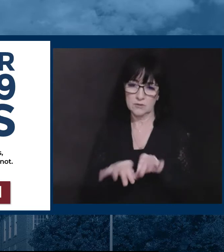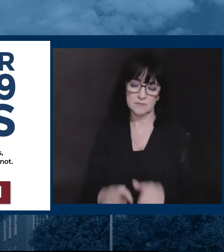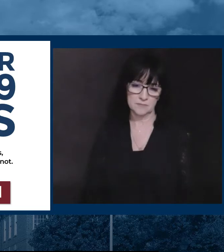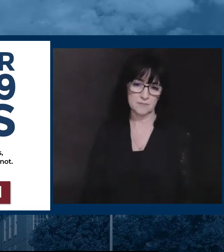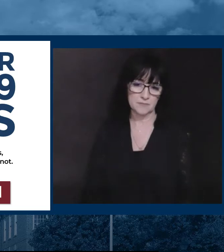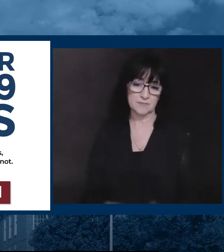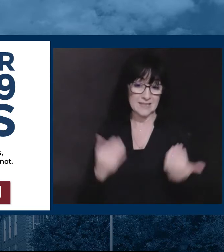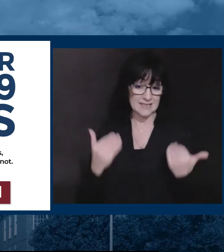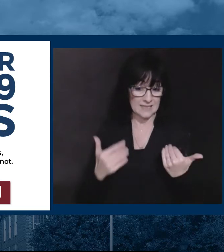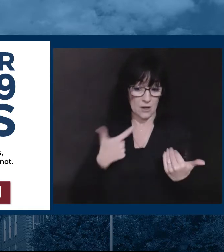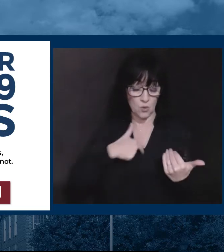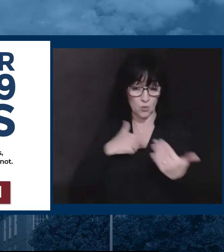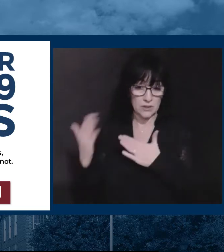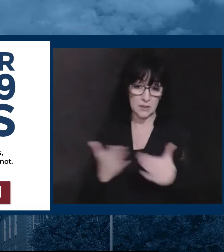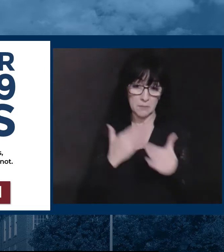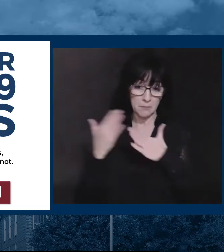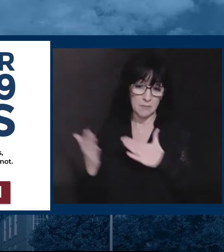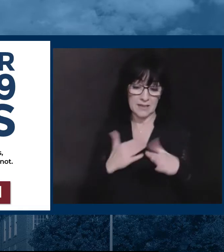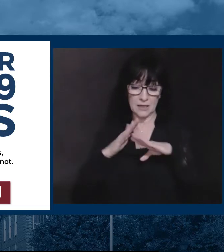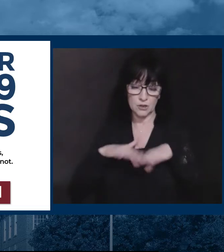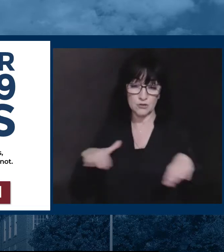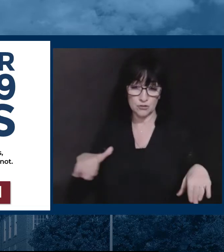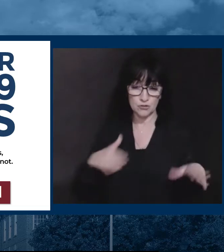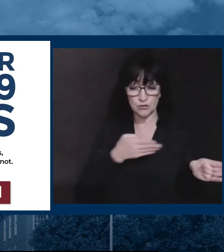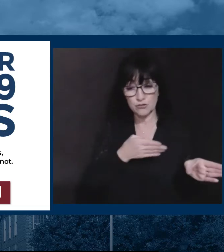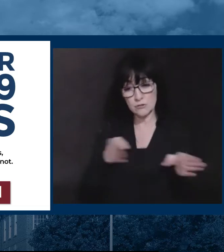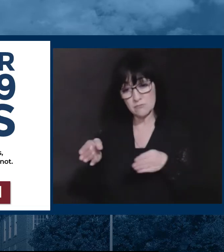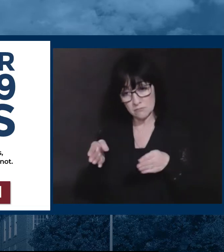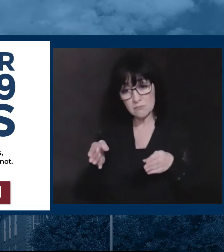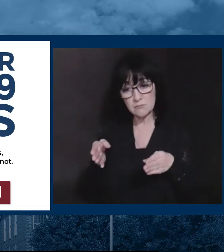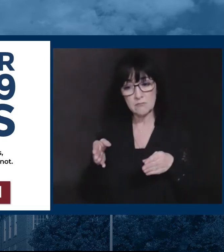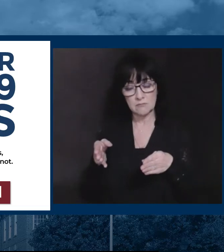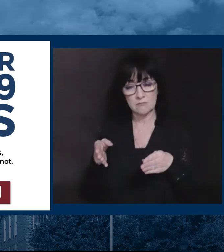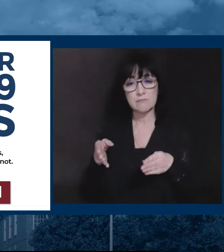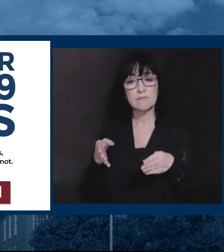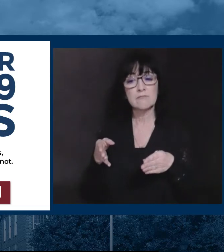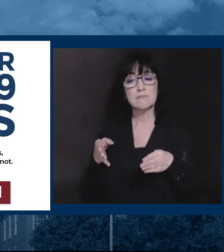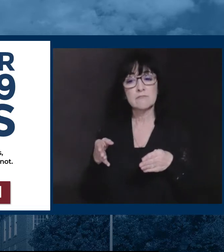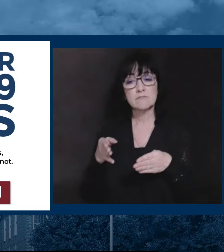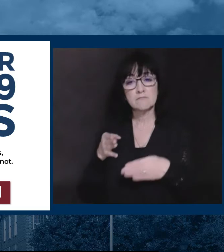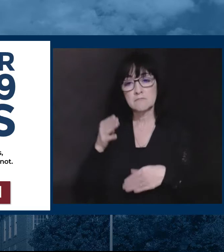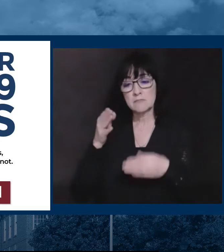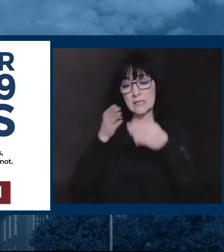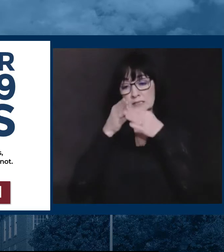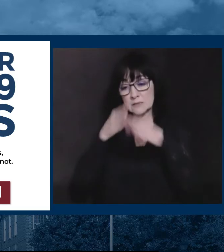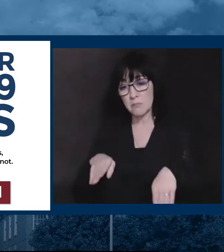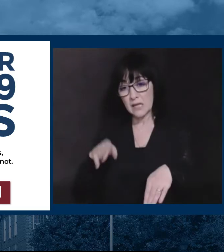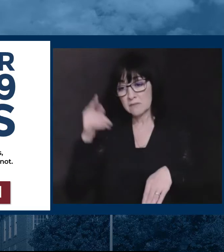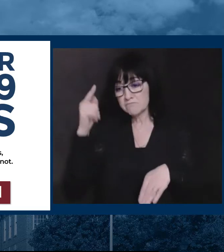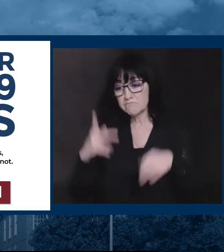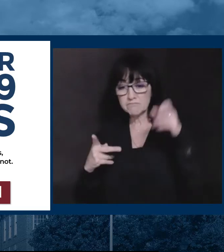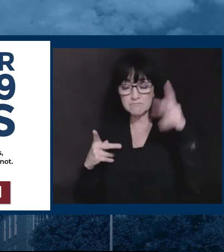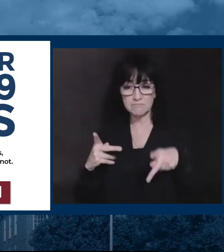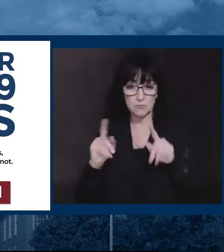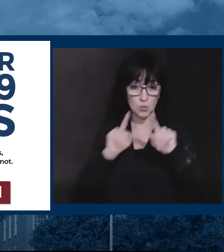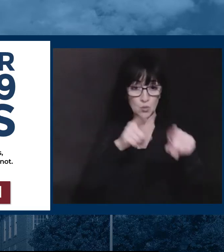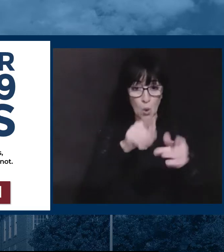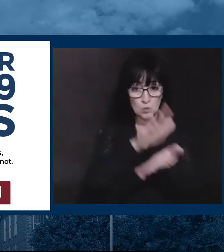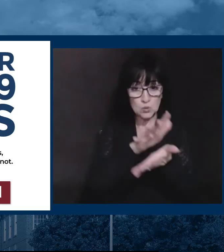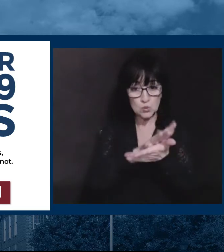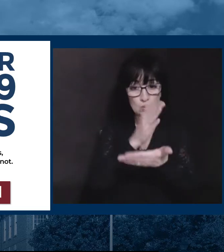in-person learning for children, for teachers and staff, primarily to identify those